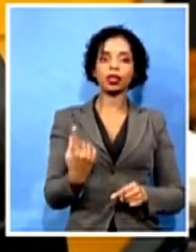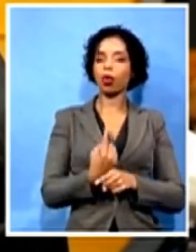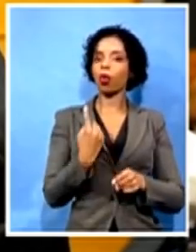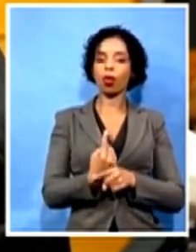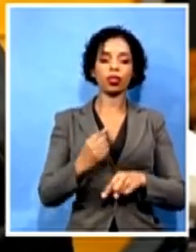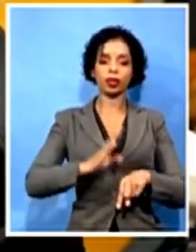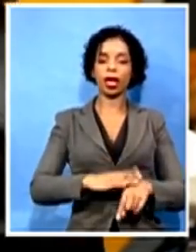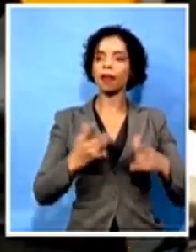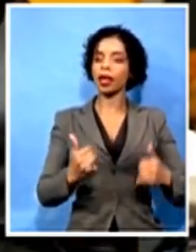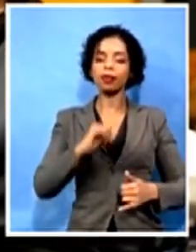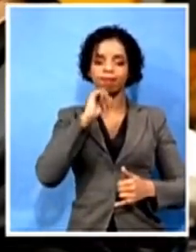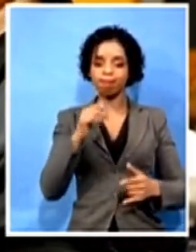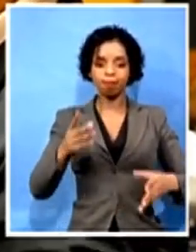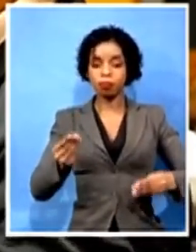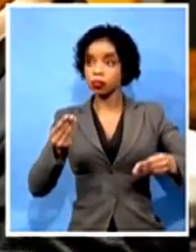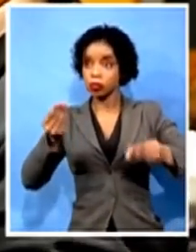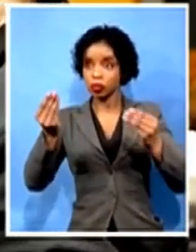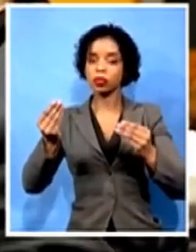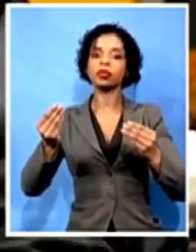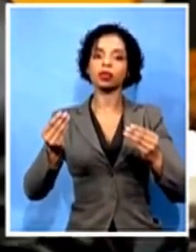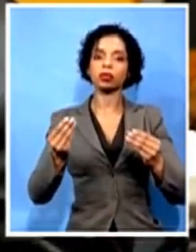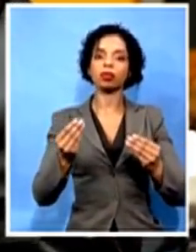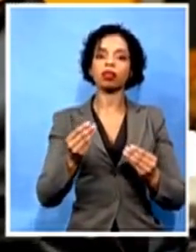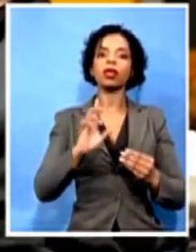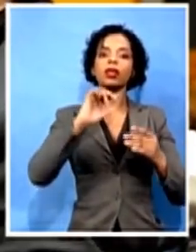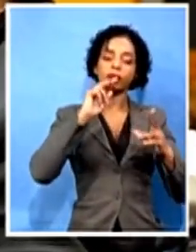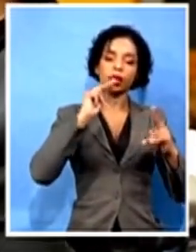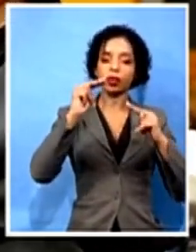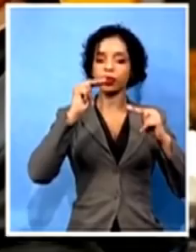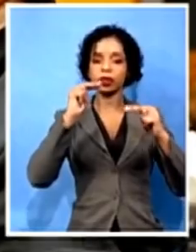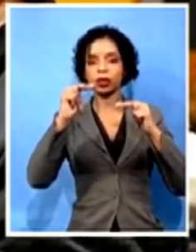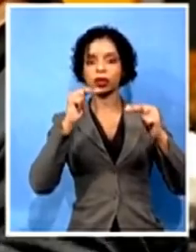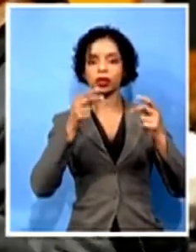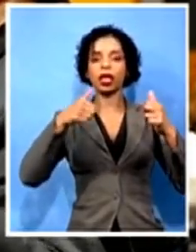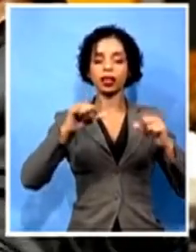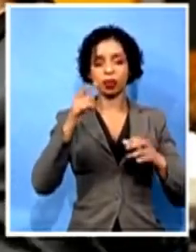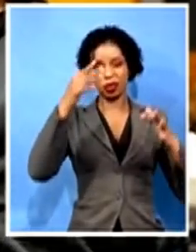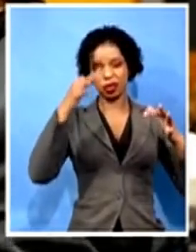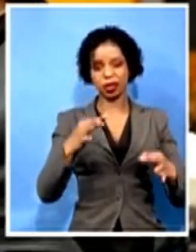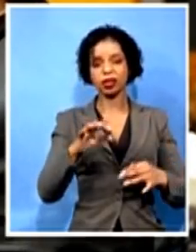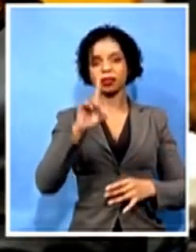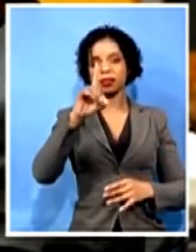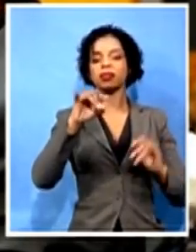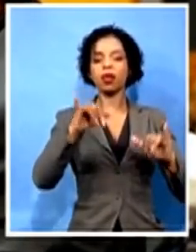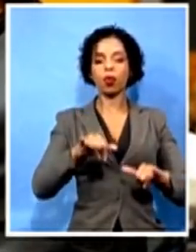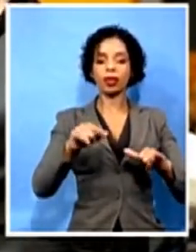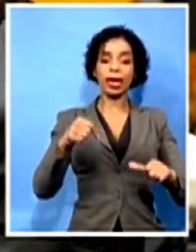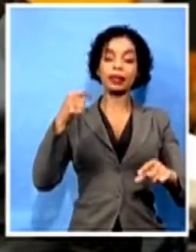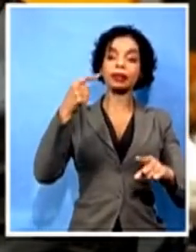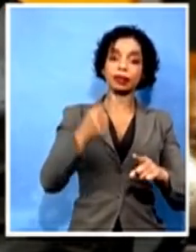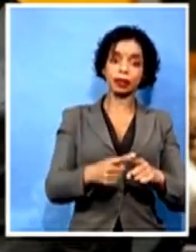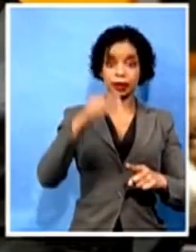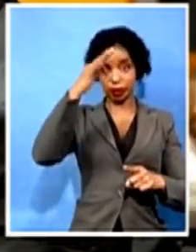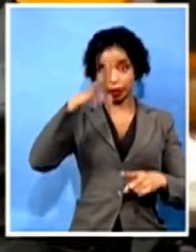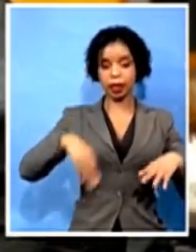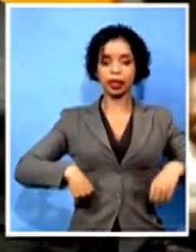various negotiations, and we then decided we'll wait until state capture is over, because we still have to go back to state capture. There's